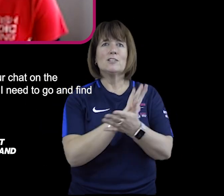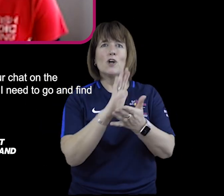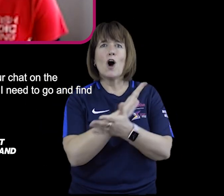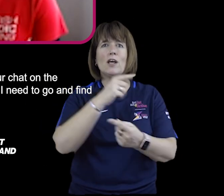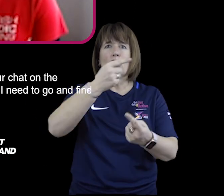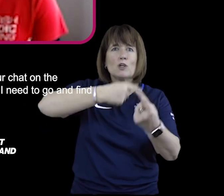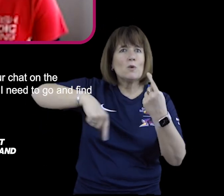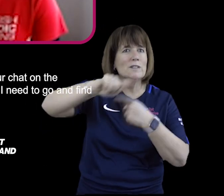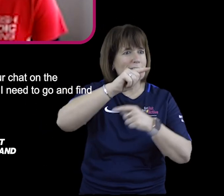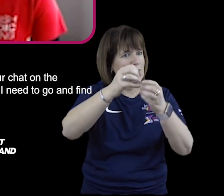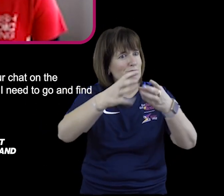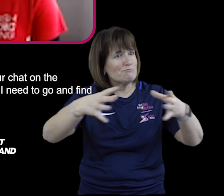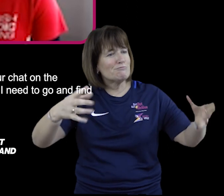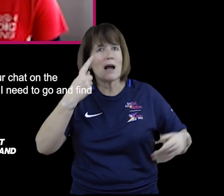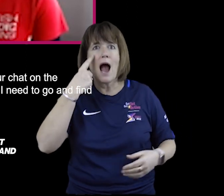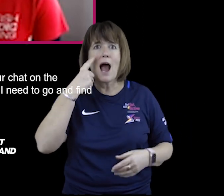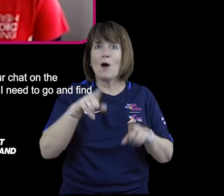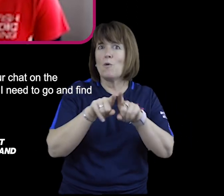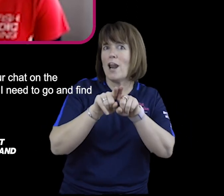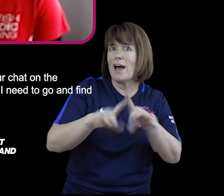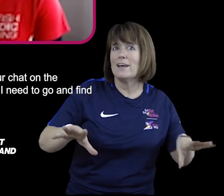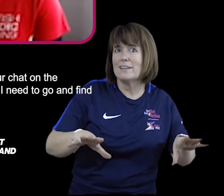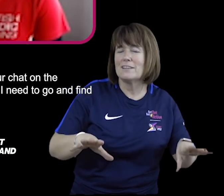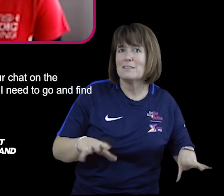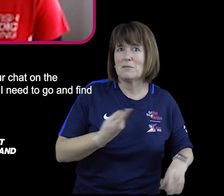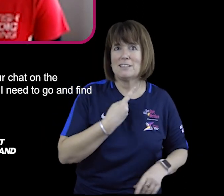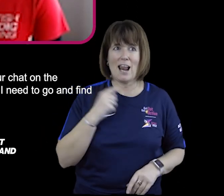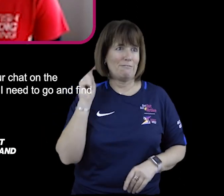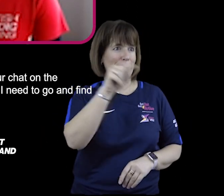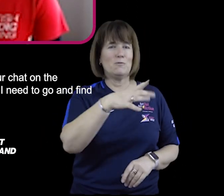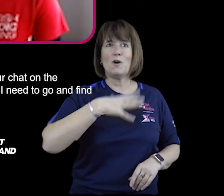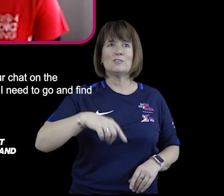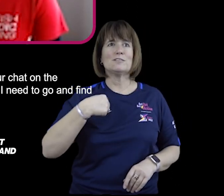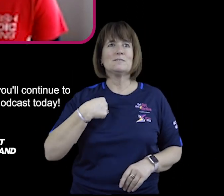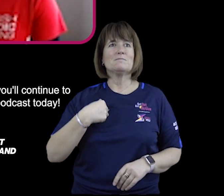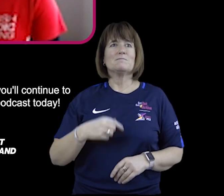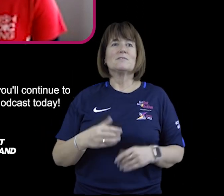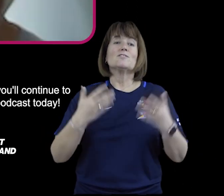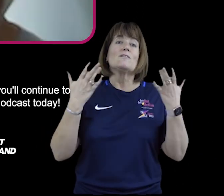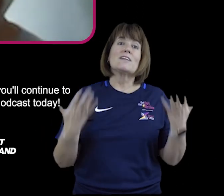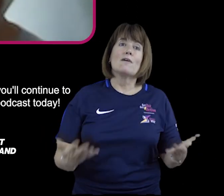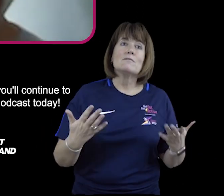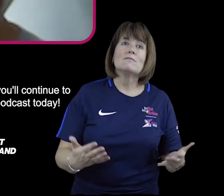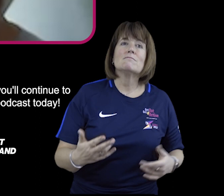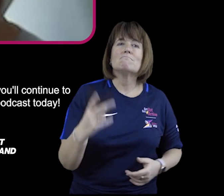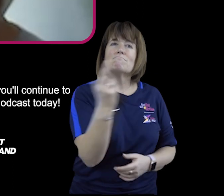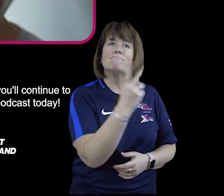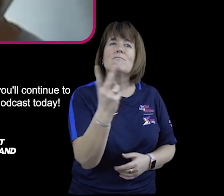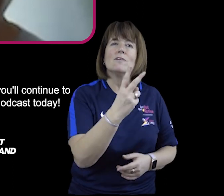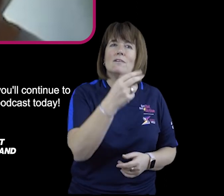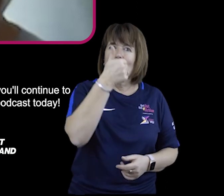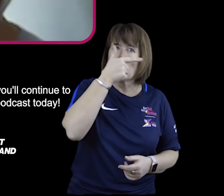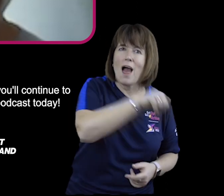Nordic walking group and enjoy the community that is being created. But for now, I wish you